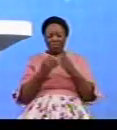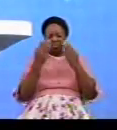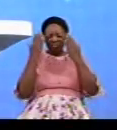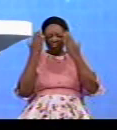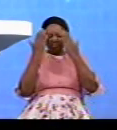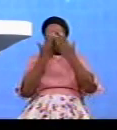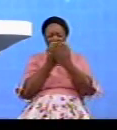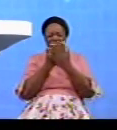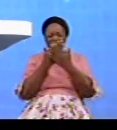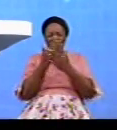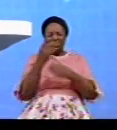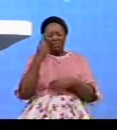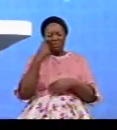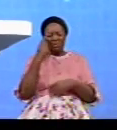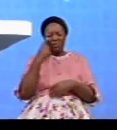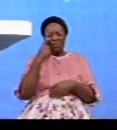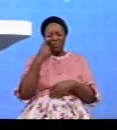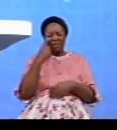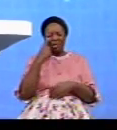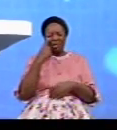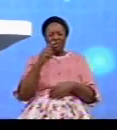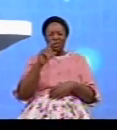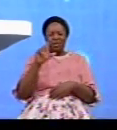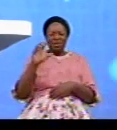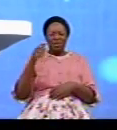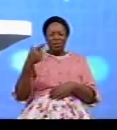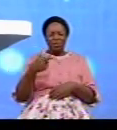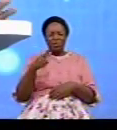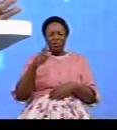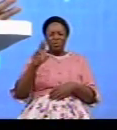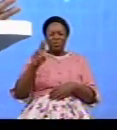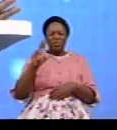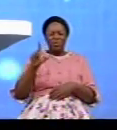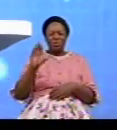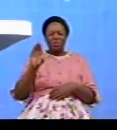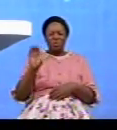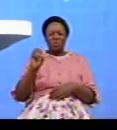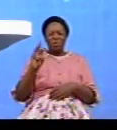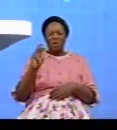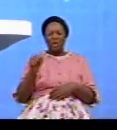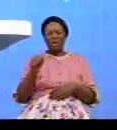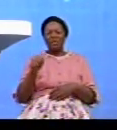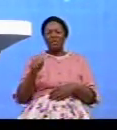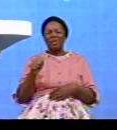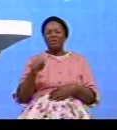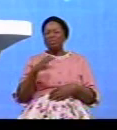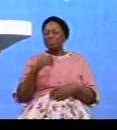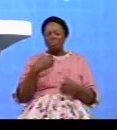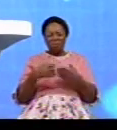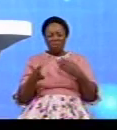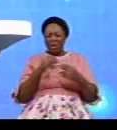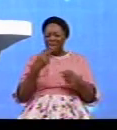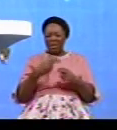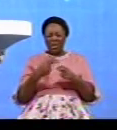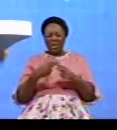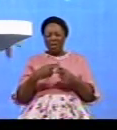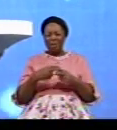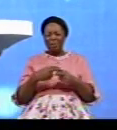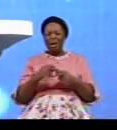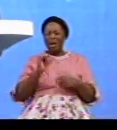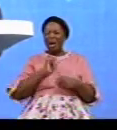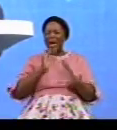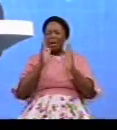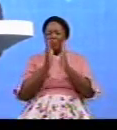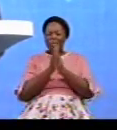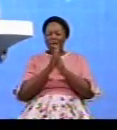Lord, perform that miracle of hearing and blindness, speaking now in I Jesus' pray, name. Lord,